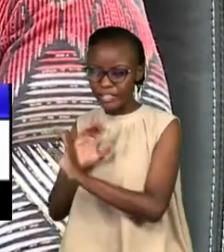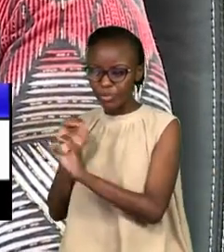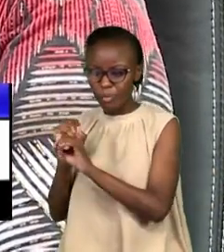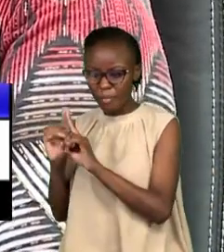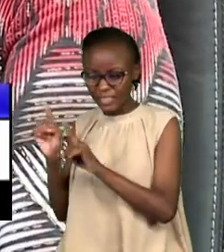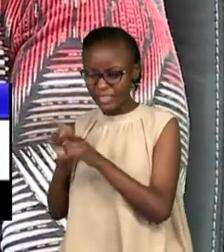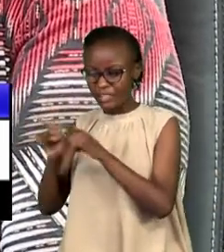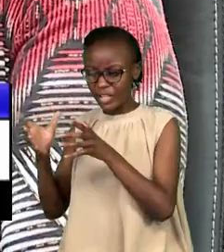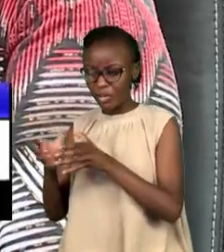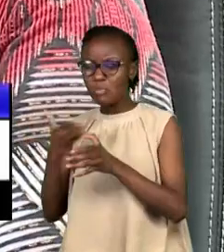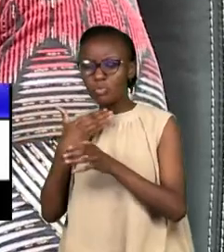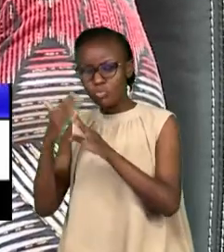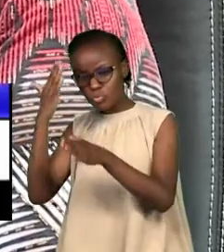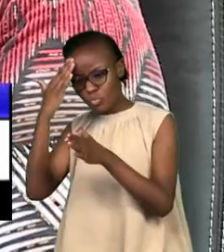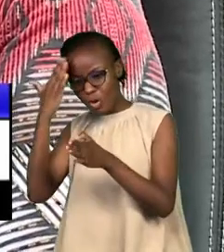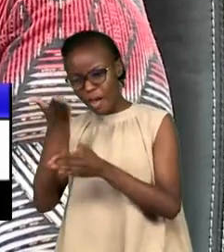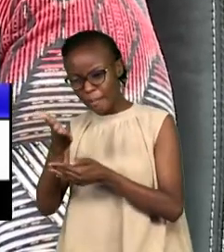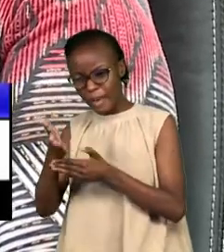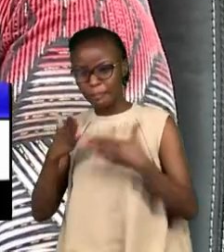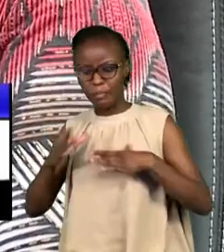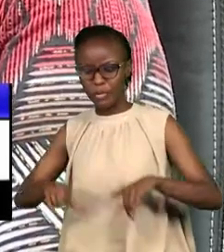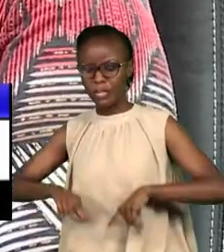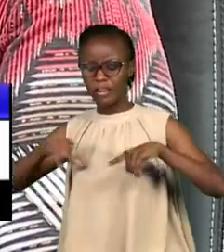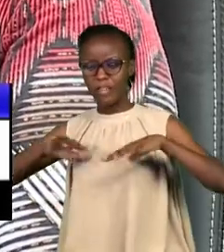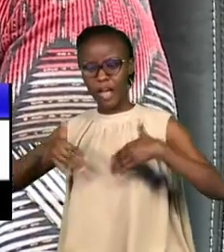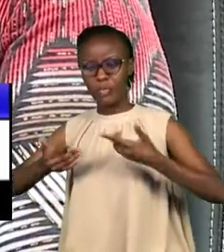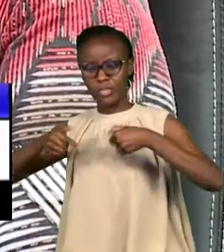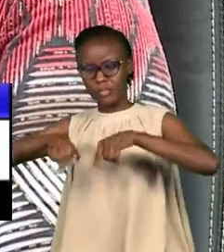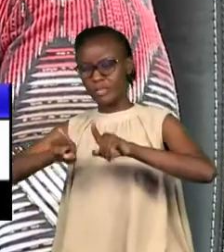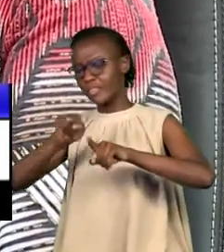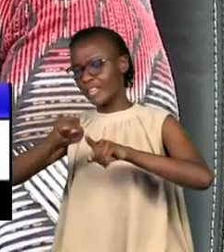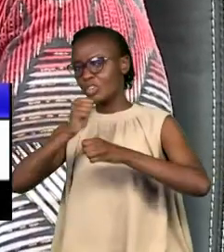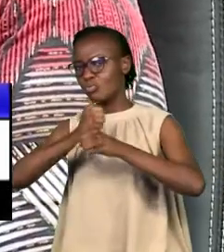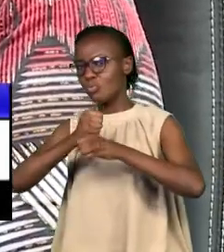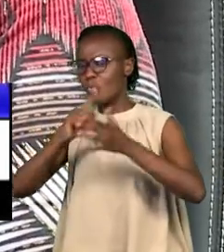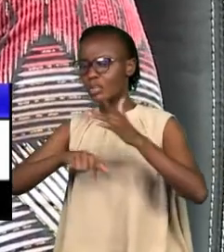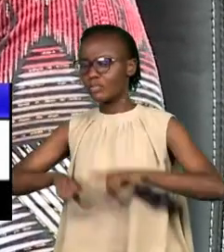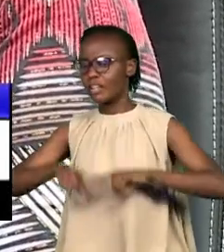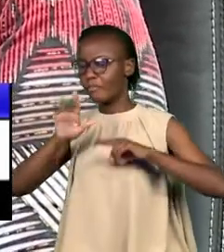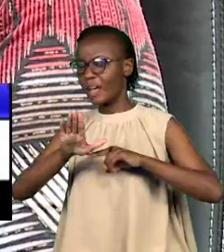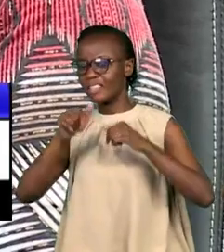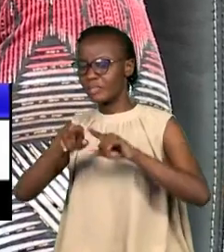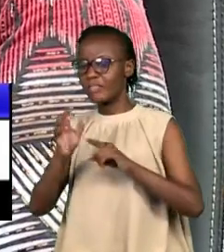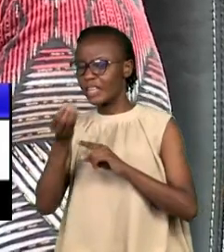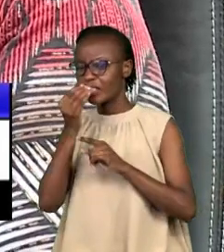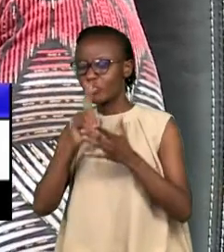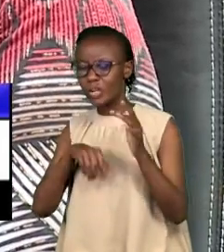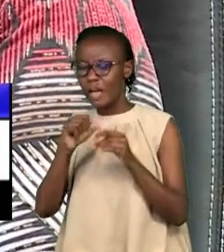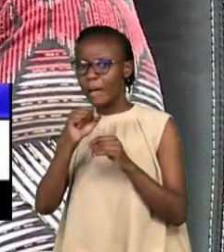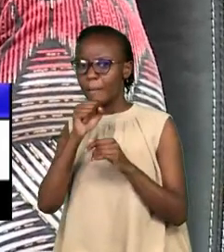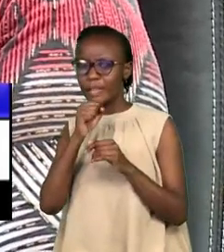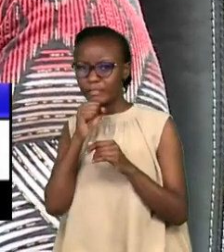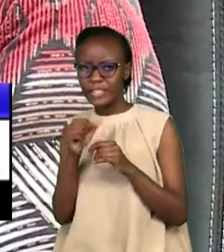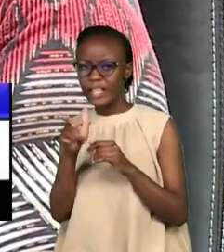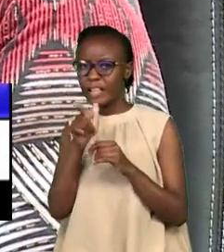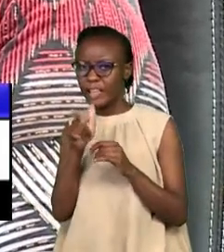how people live, what they do with their lives, how they have their breakfast, their lunch, their entertainment,